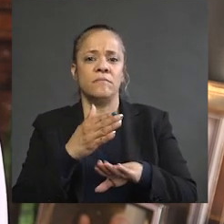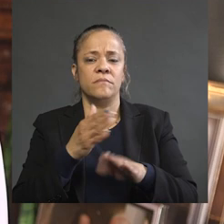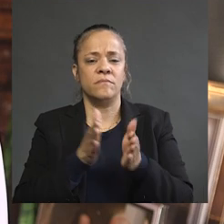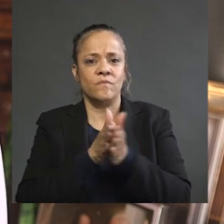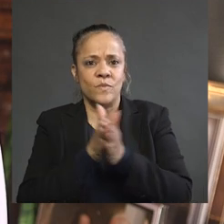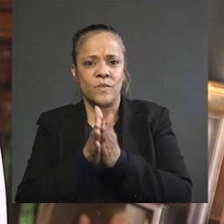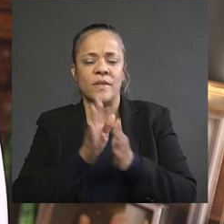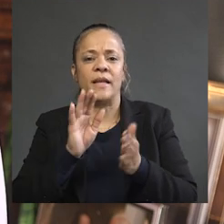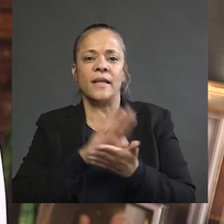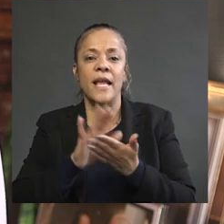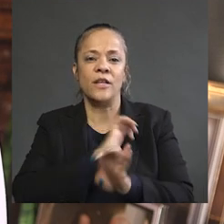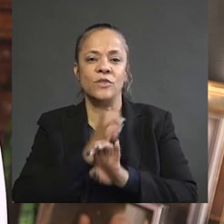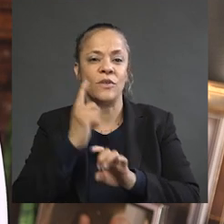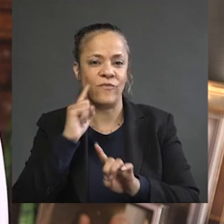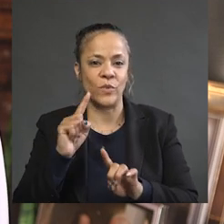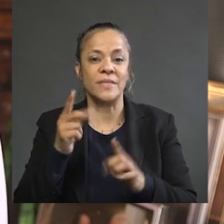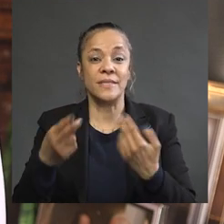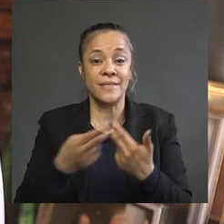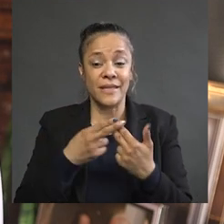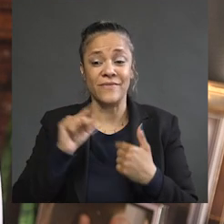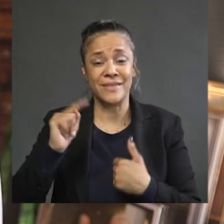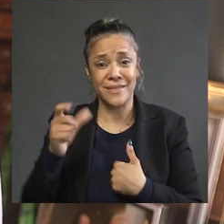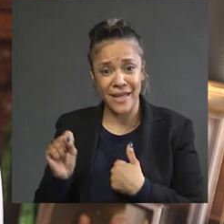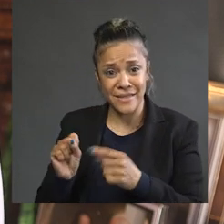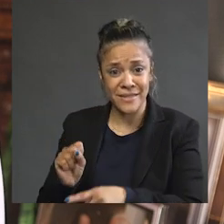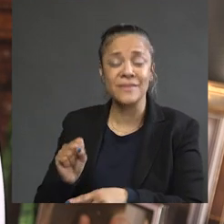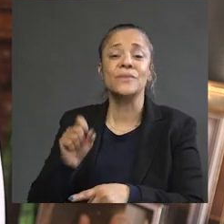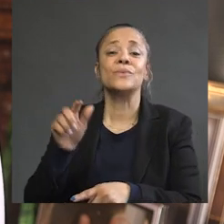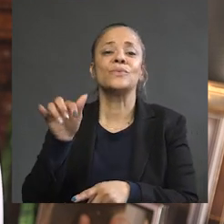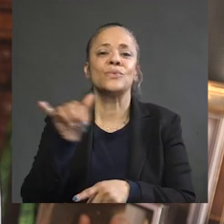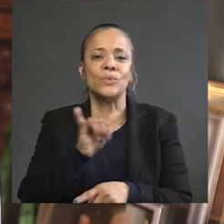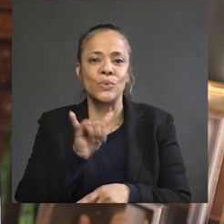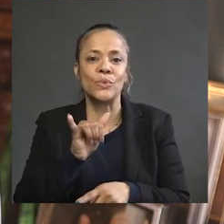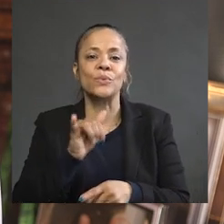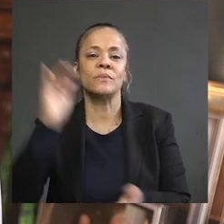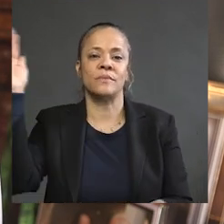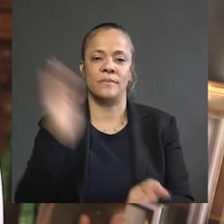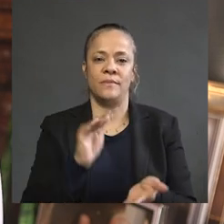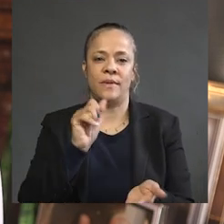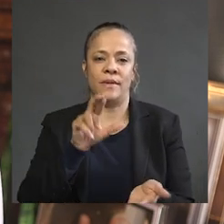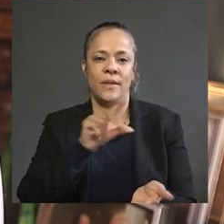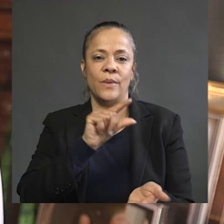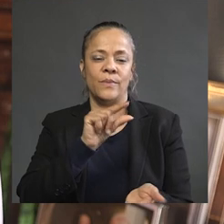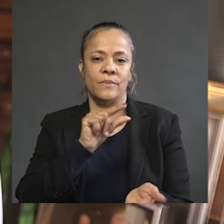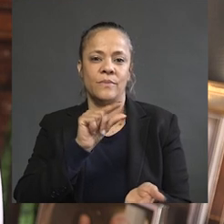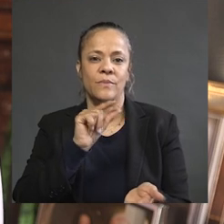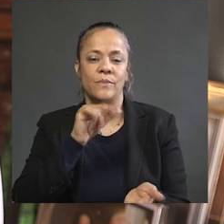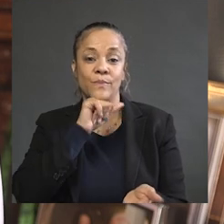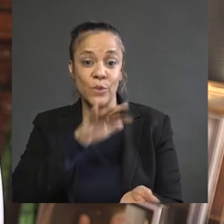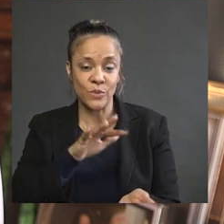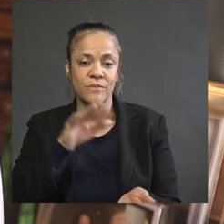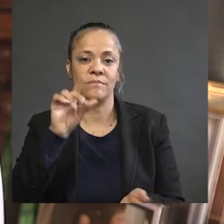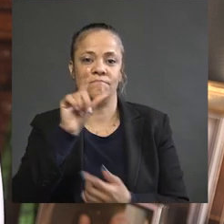create jobs and save taxpayer dollars, but they will also cut our greenhouse gas emissions by 80% by